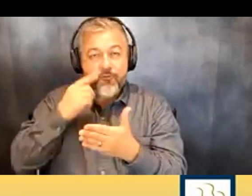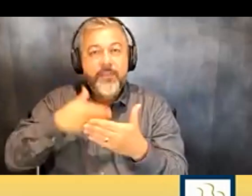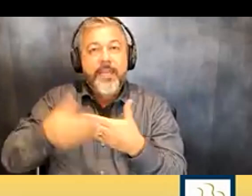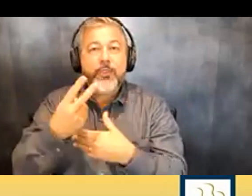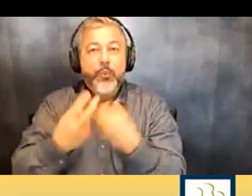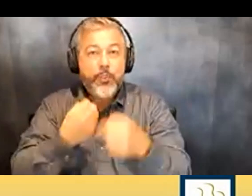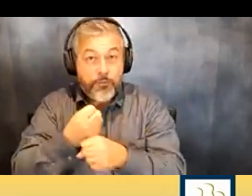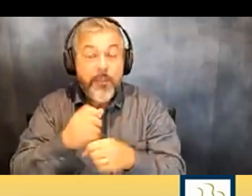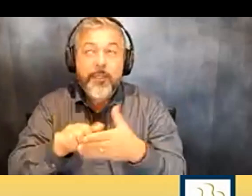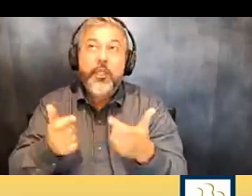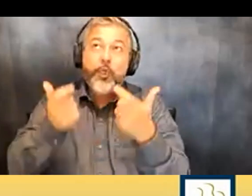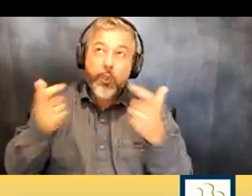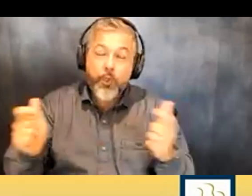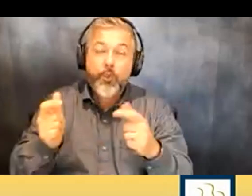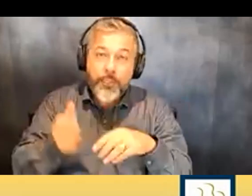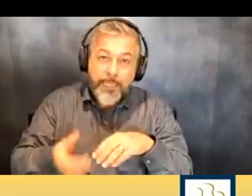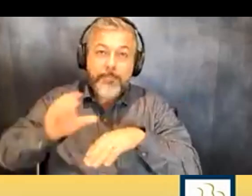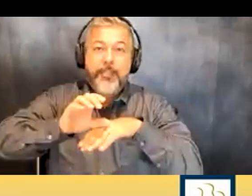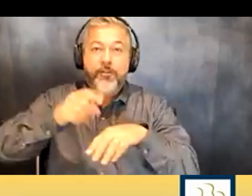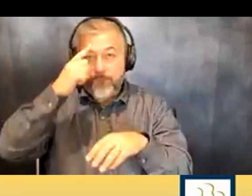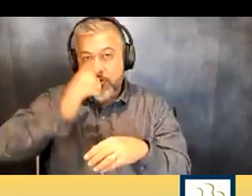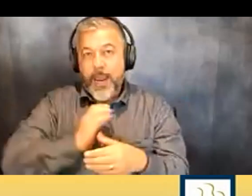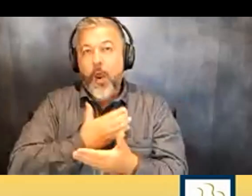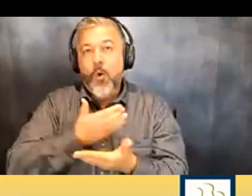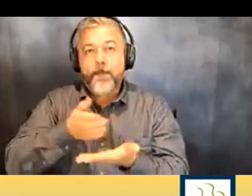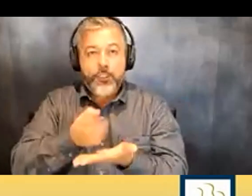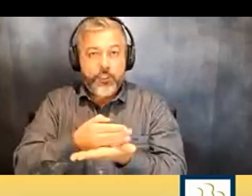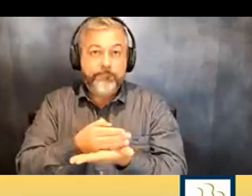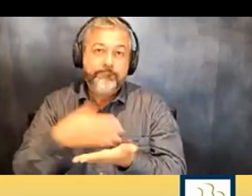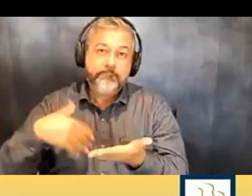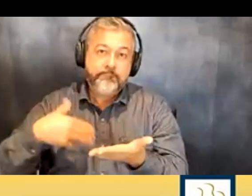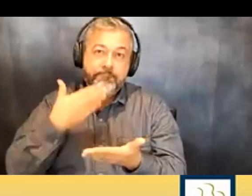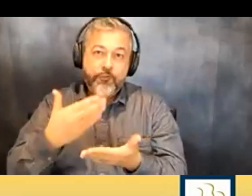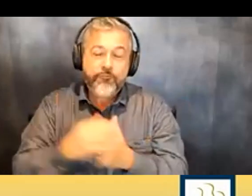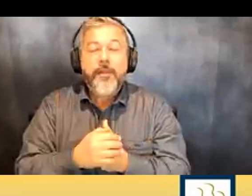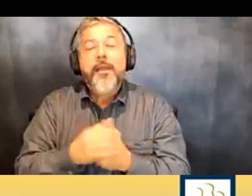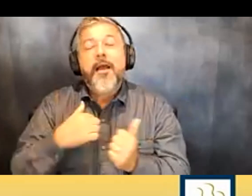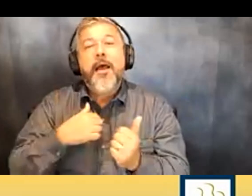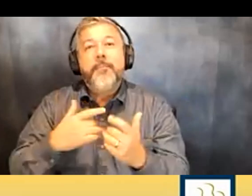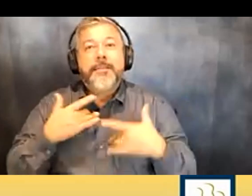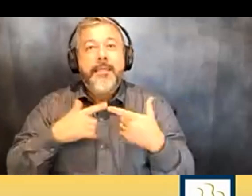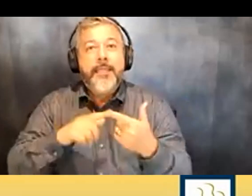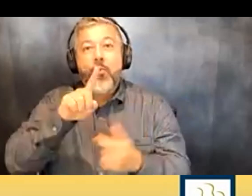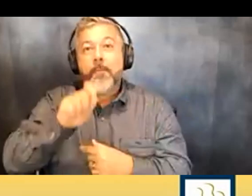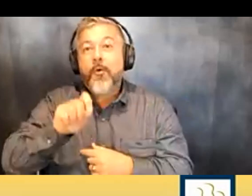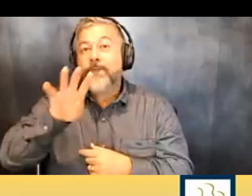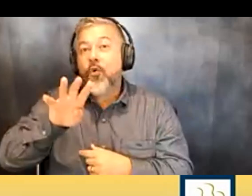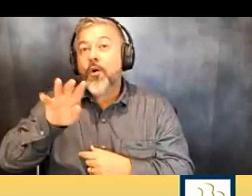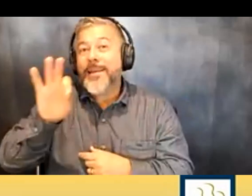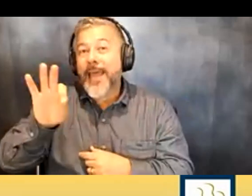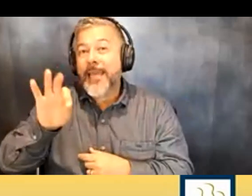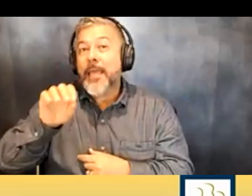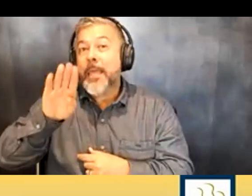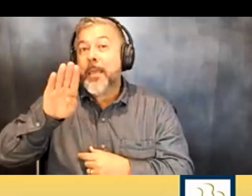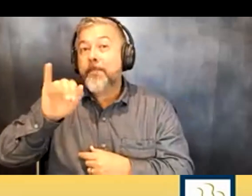significant expansion in our funding. And I'm excited to highlight that 1.49 billion of that are